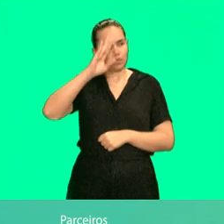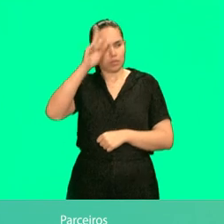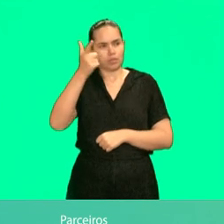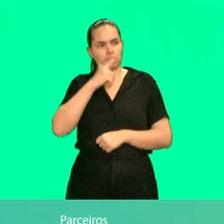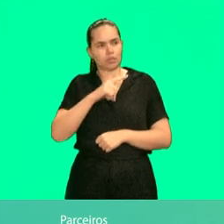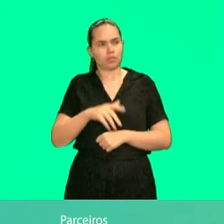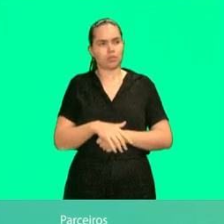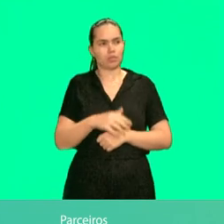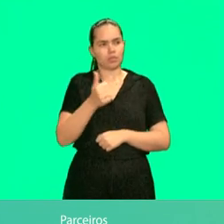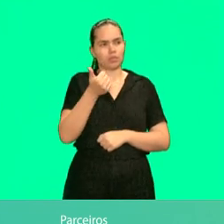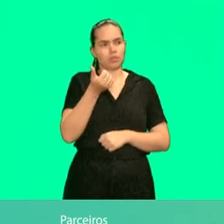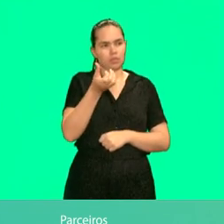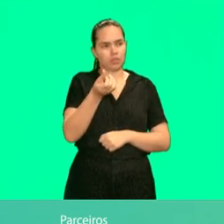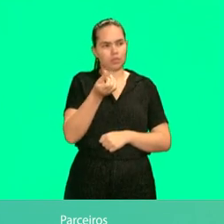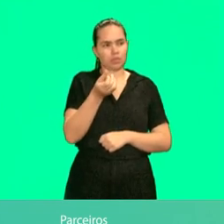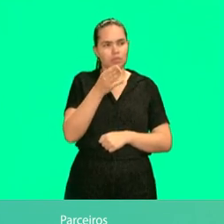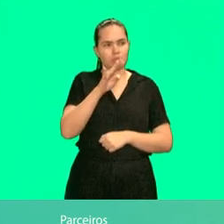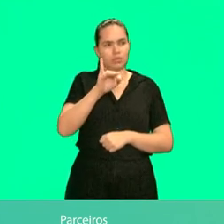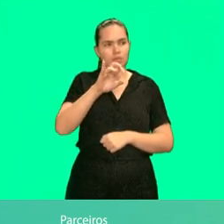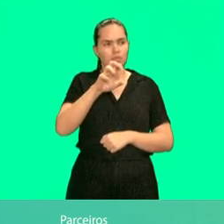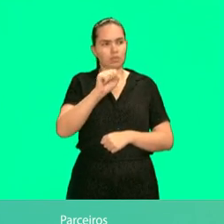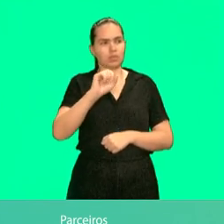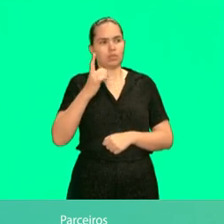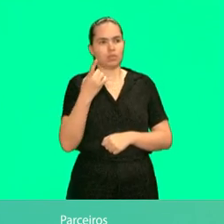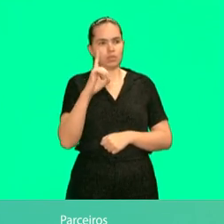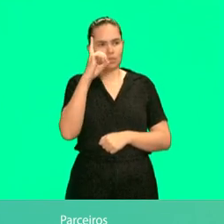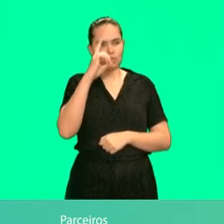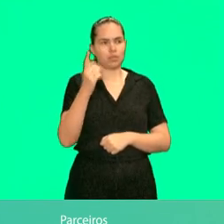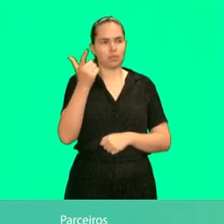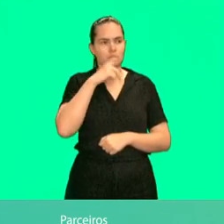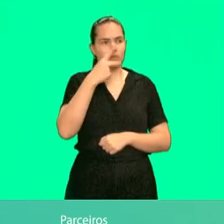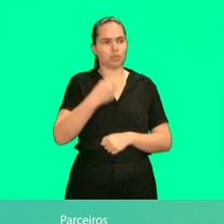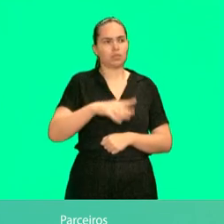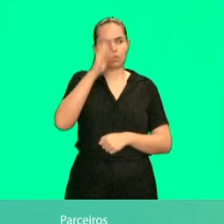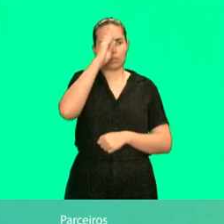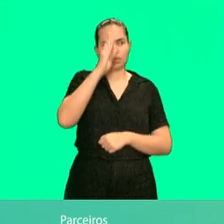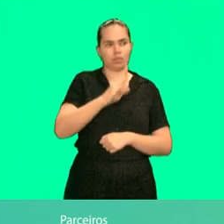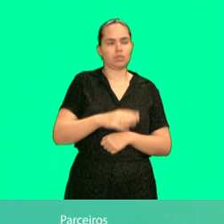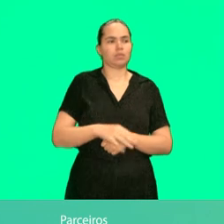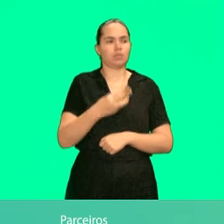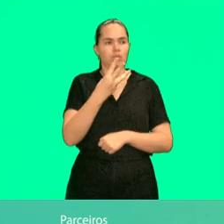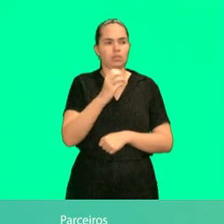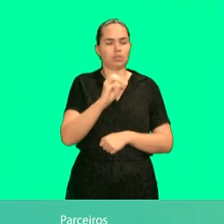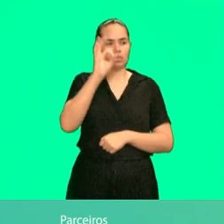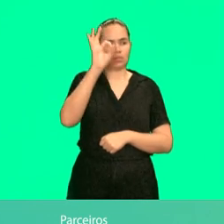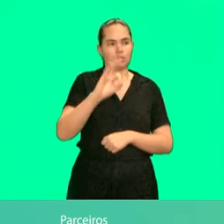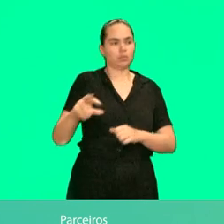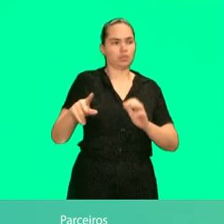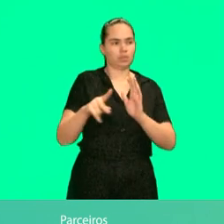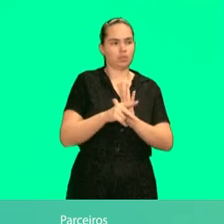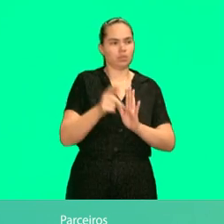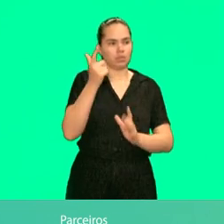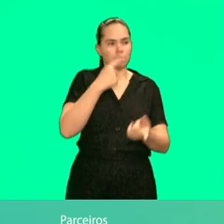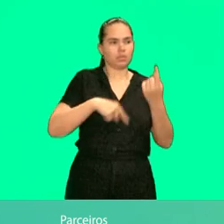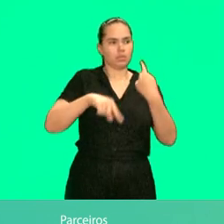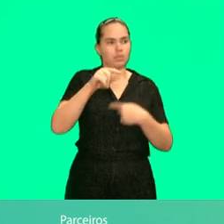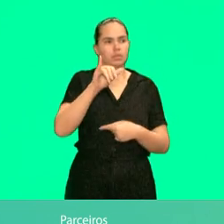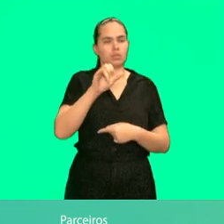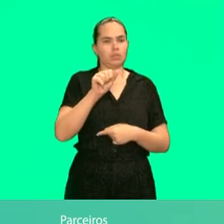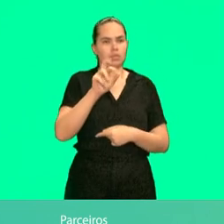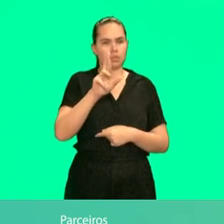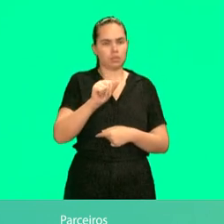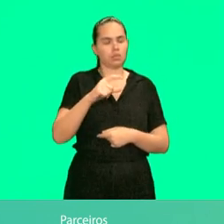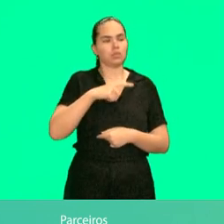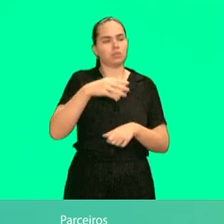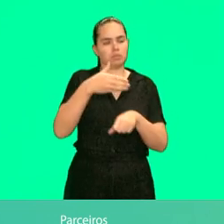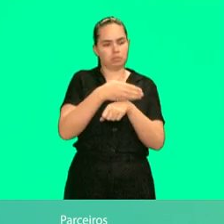bringing our products or delivering our products in more than 160 countries. We had a net income,